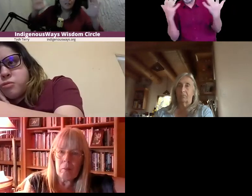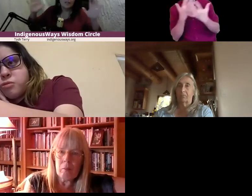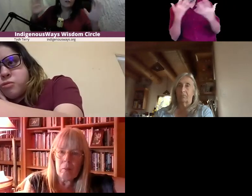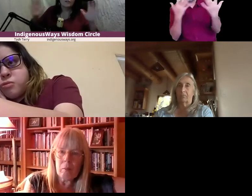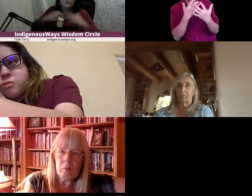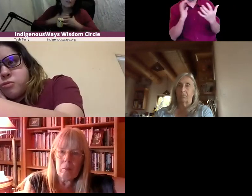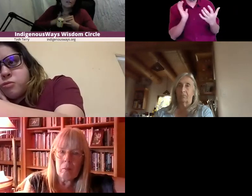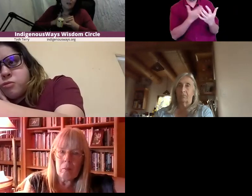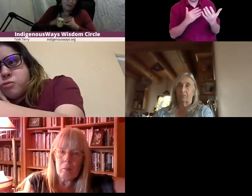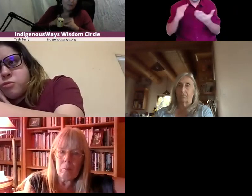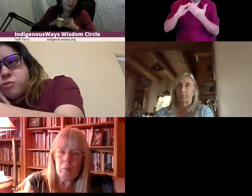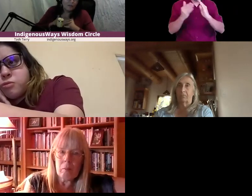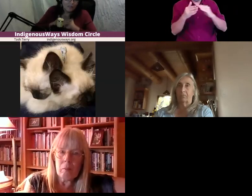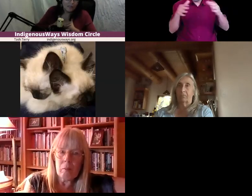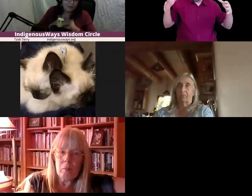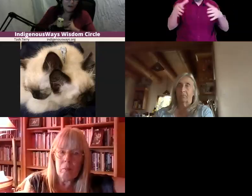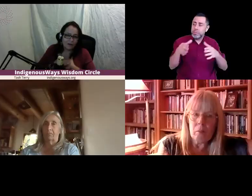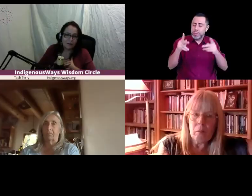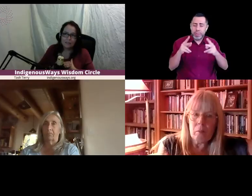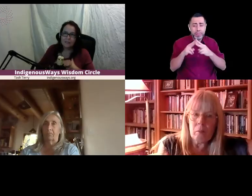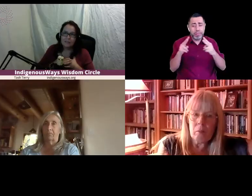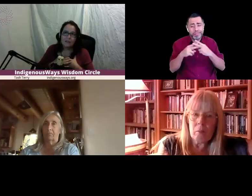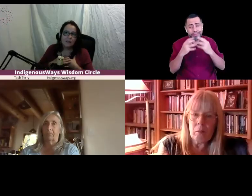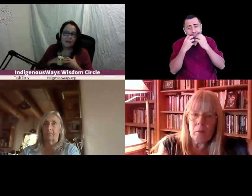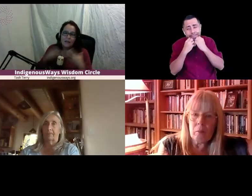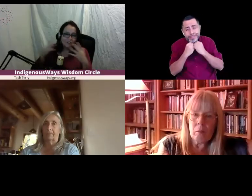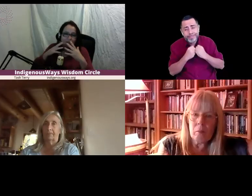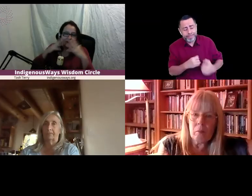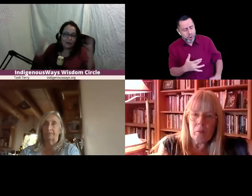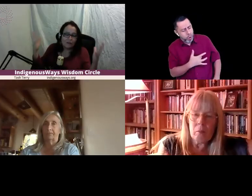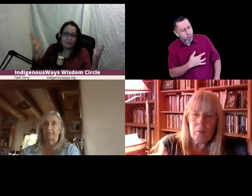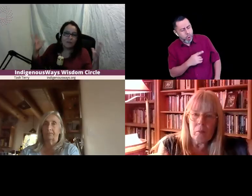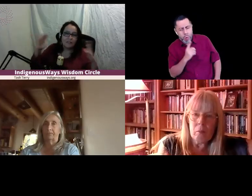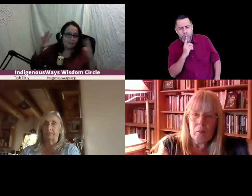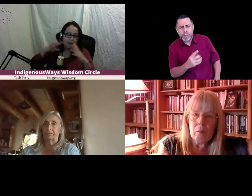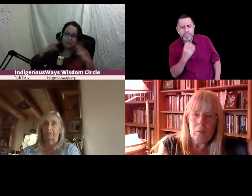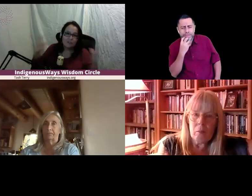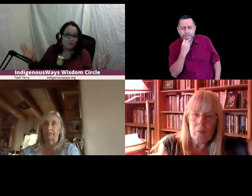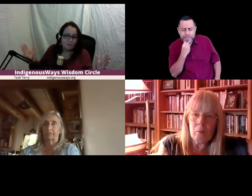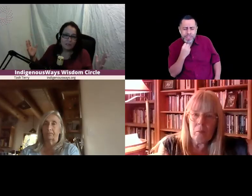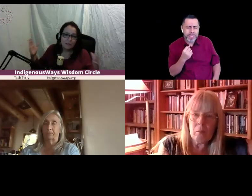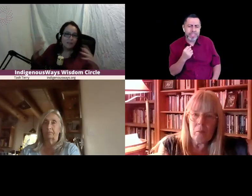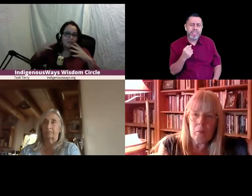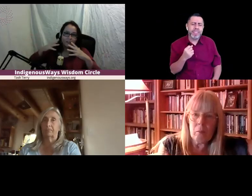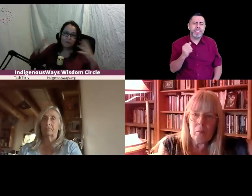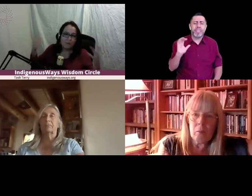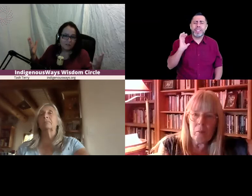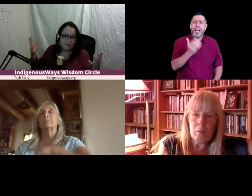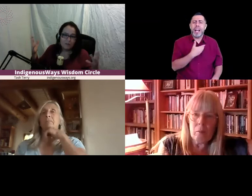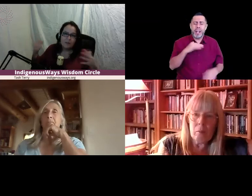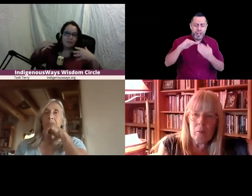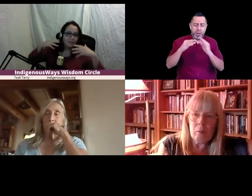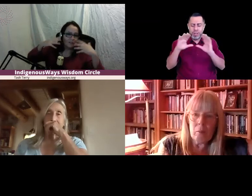really cares. Our community really has a heart, and has our community has started this movement, this